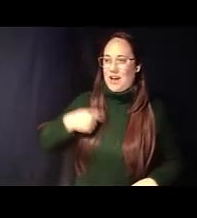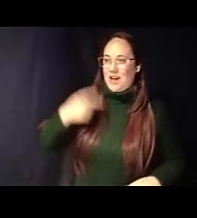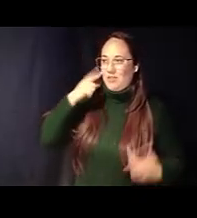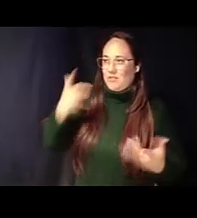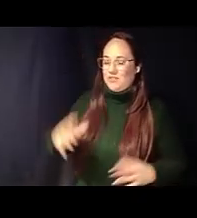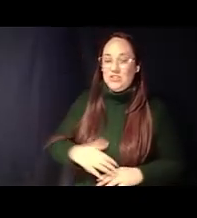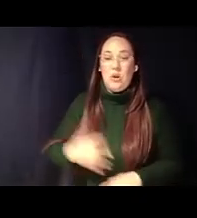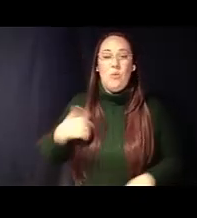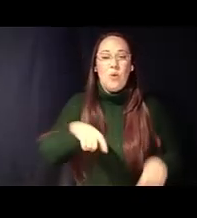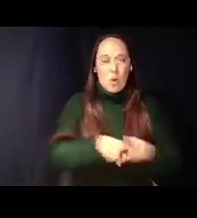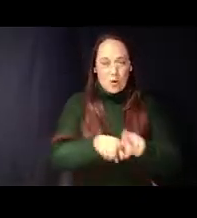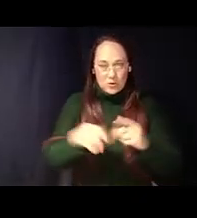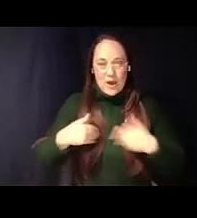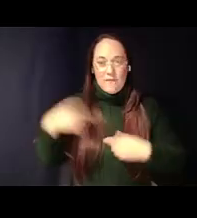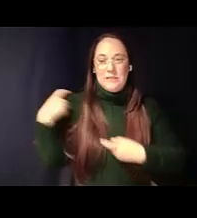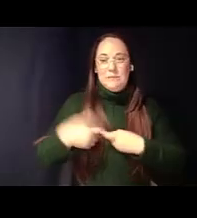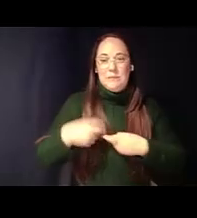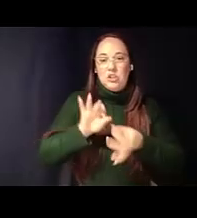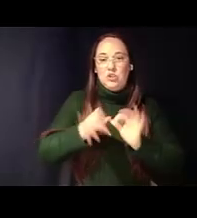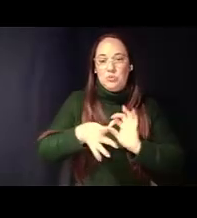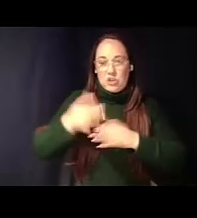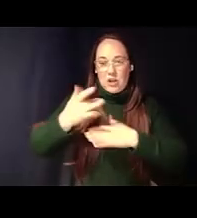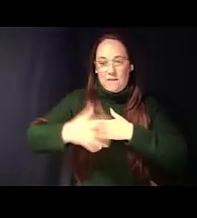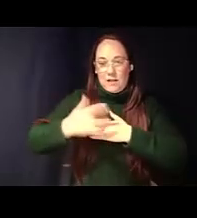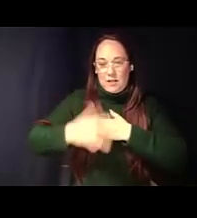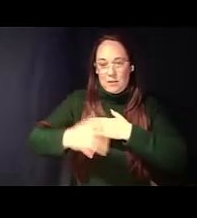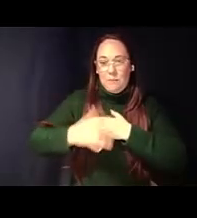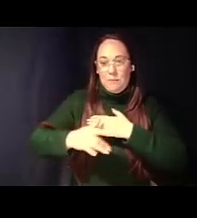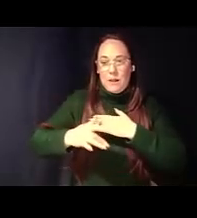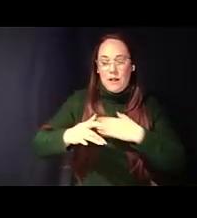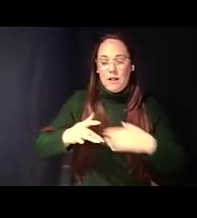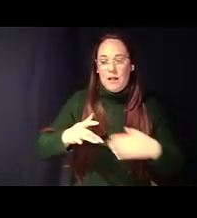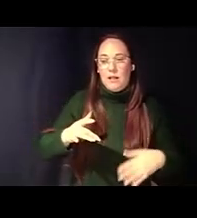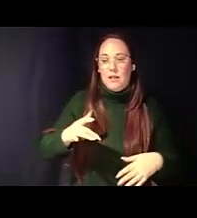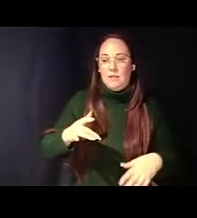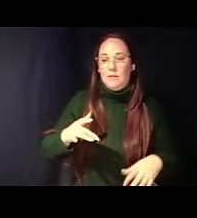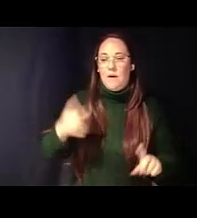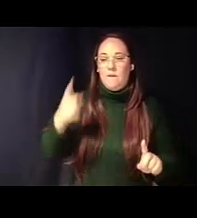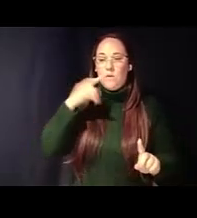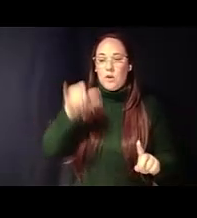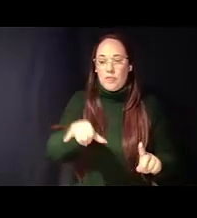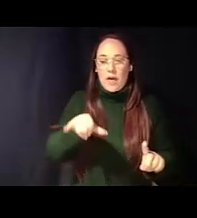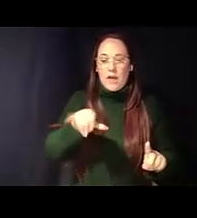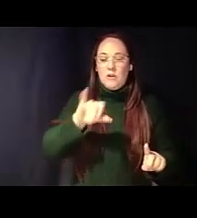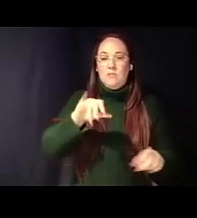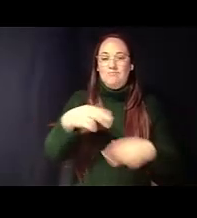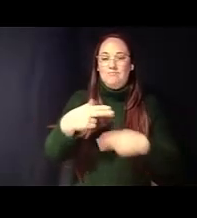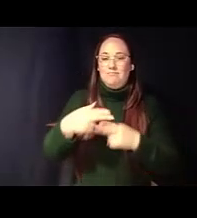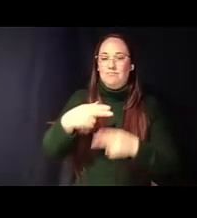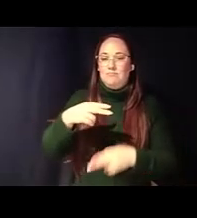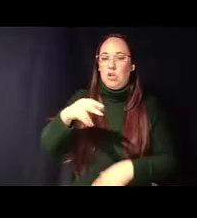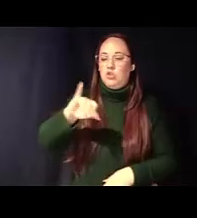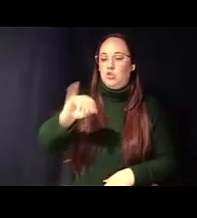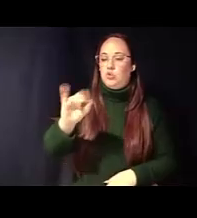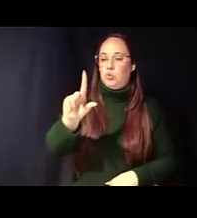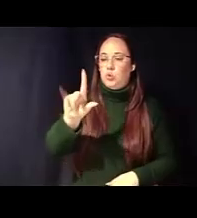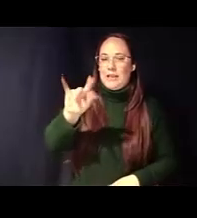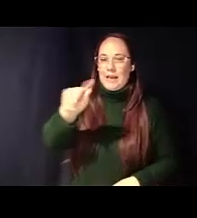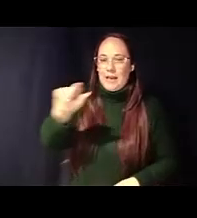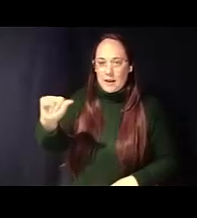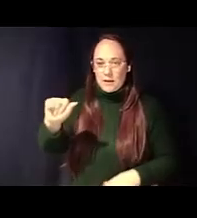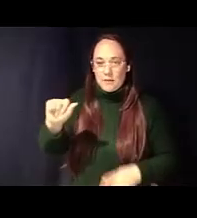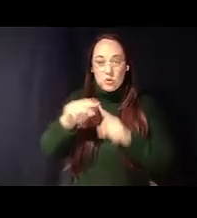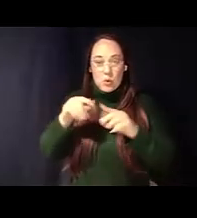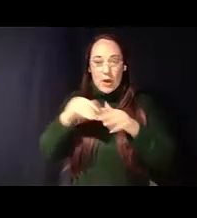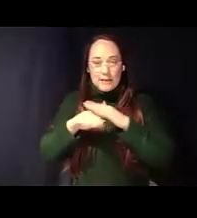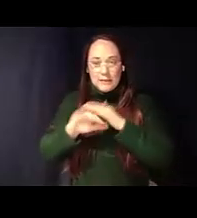We do have Spanish interpretation available, and for that, we have Julieta. To access that translation,